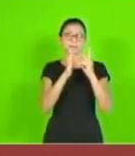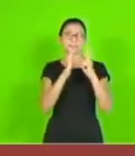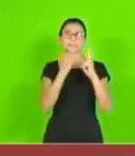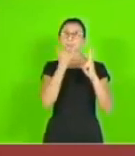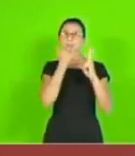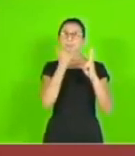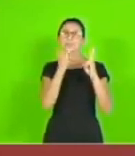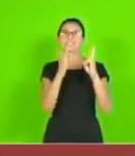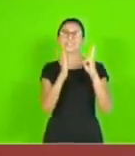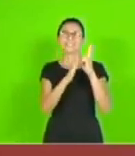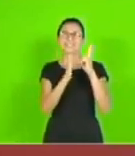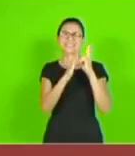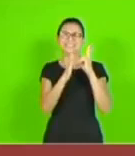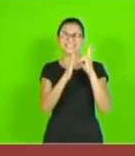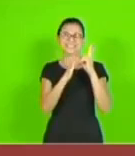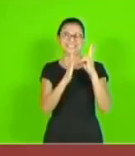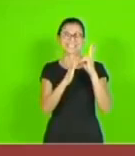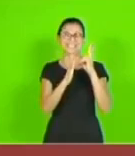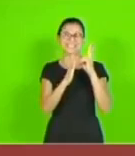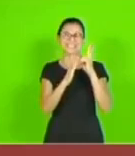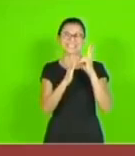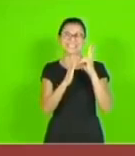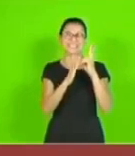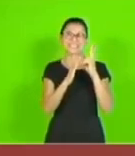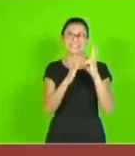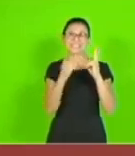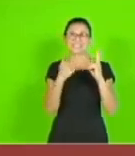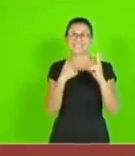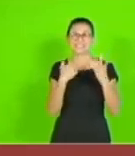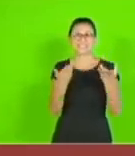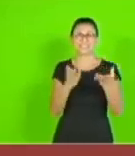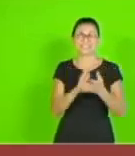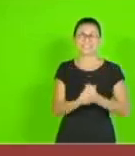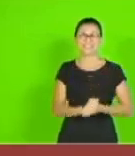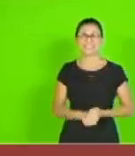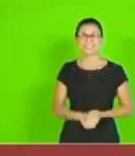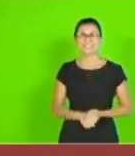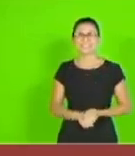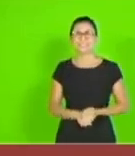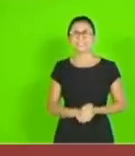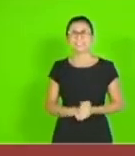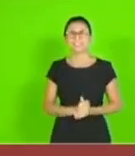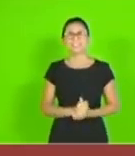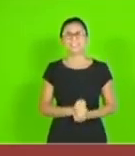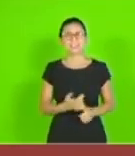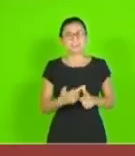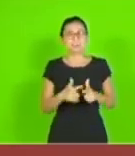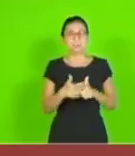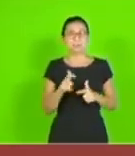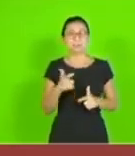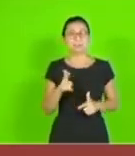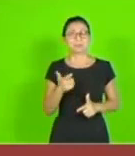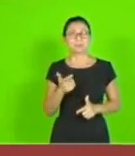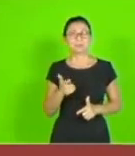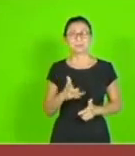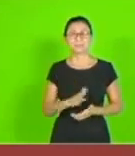You can see from my hair that I'm descendant of Indians, of natives.